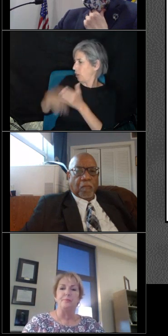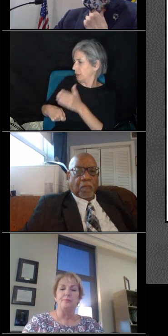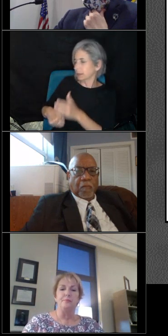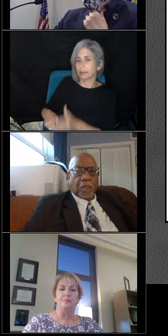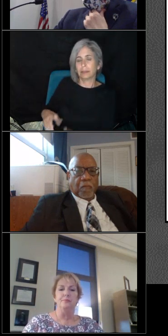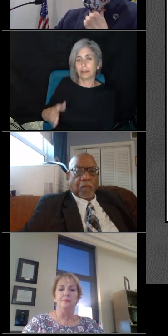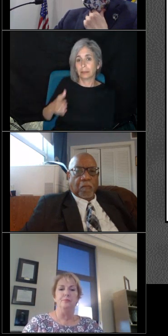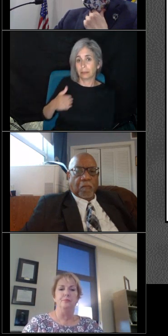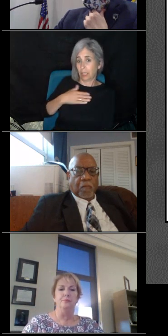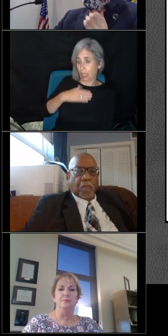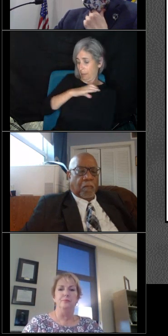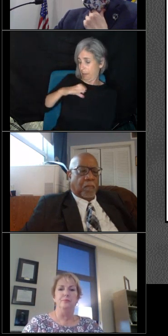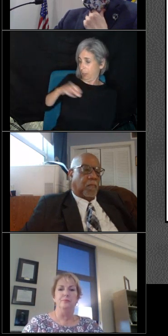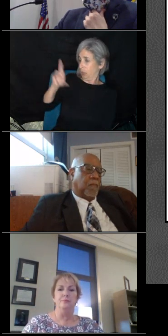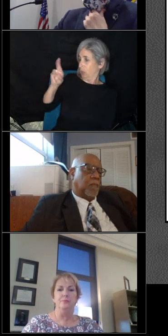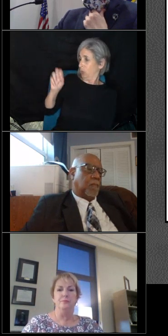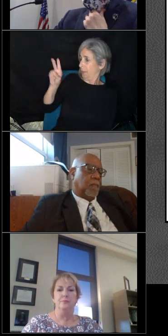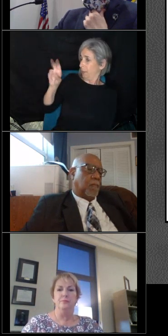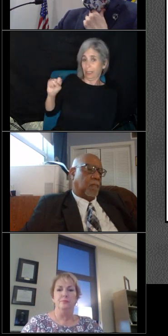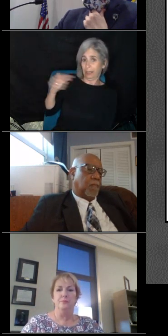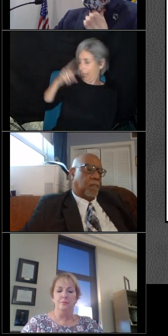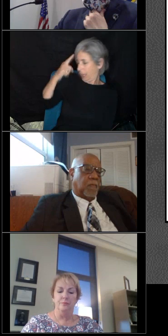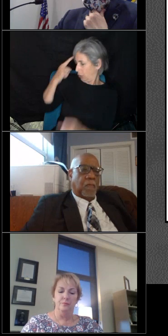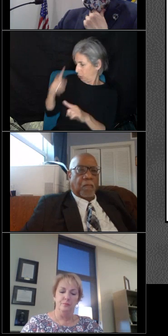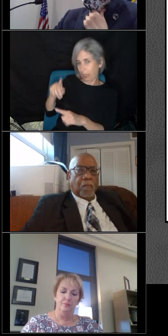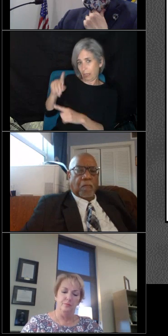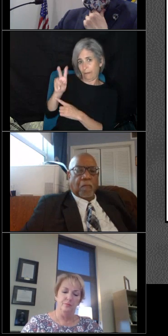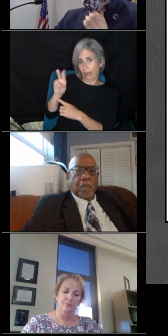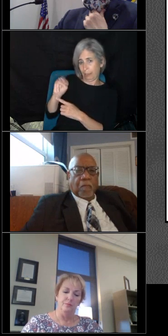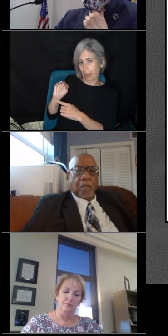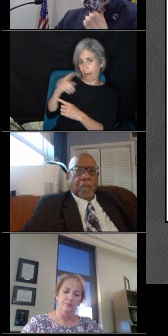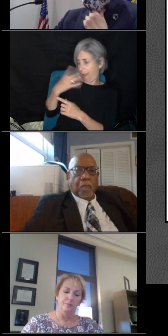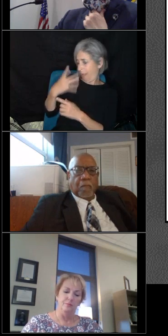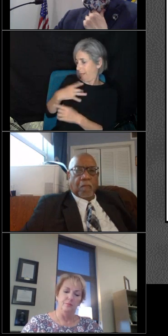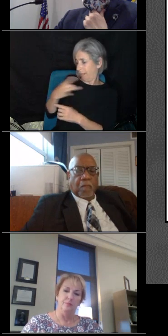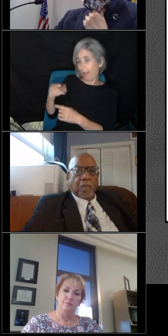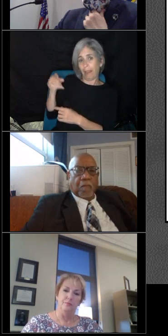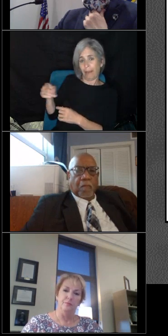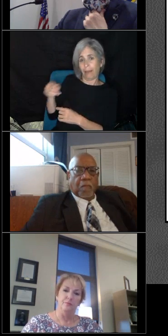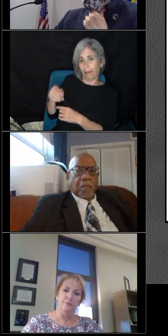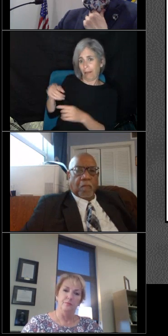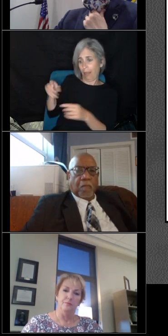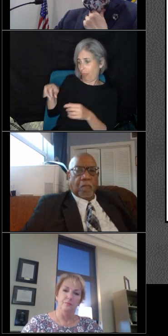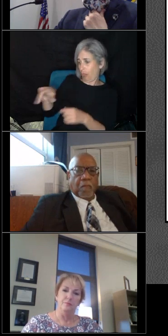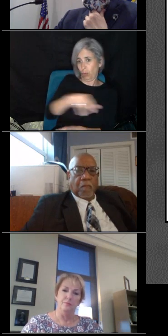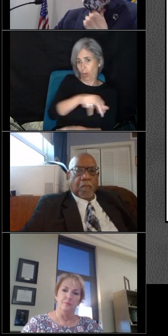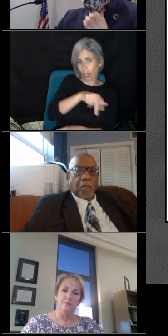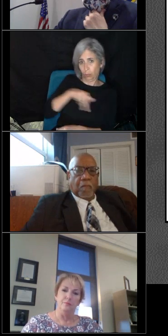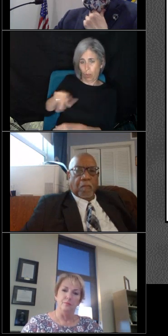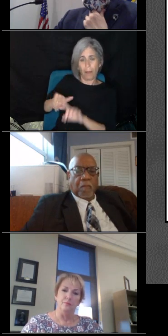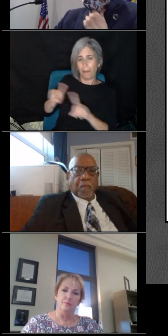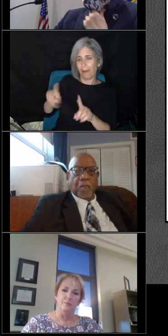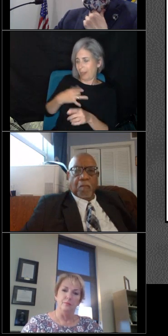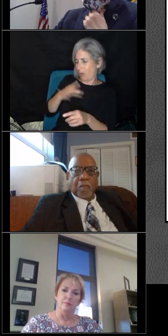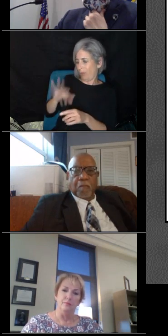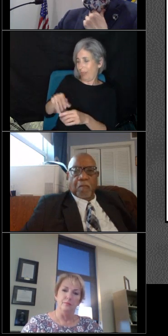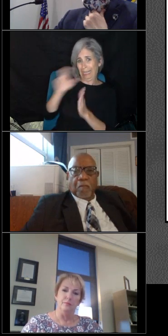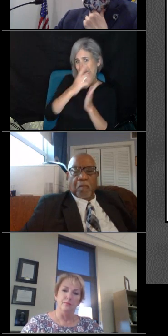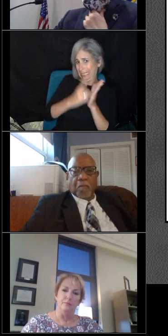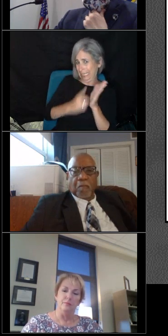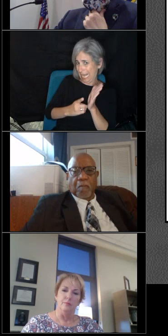My thoughts are, I agree with you, Vice Mayor. I do like the crosswalk, but I don't like the